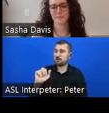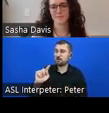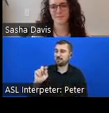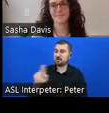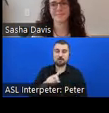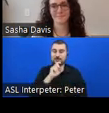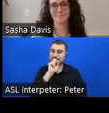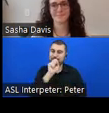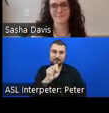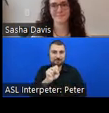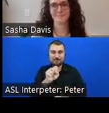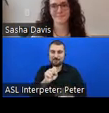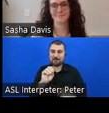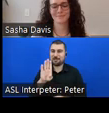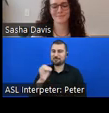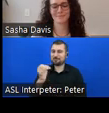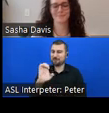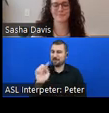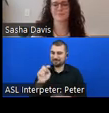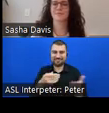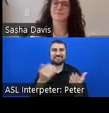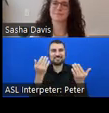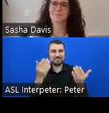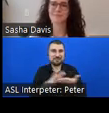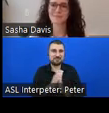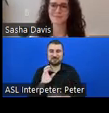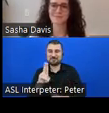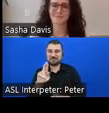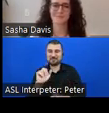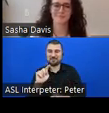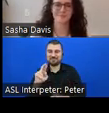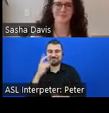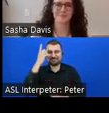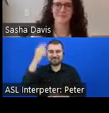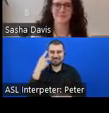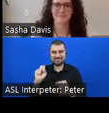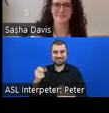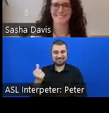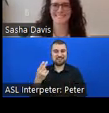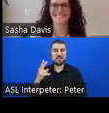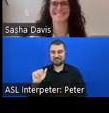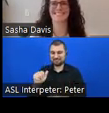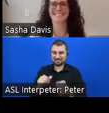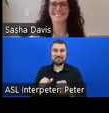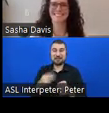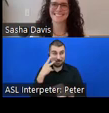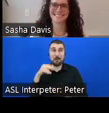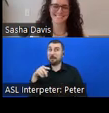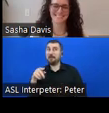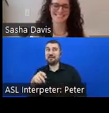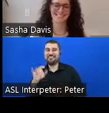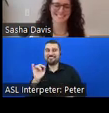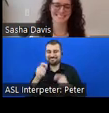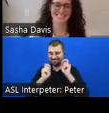the object and is therefore a curator's dream, as I'm sure Sasha, I see her shaking her head. Thank you, Sasha,